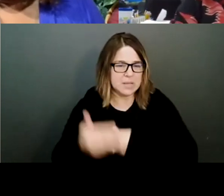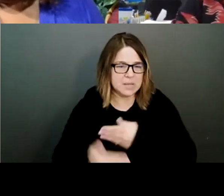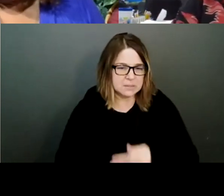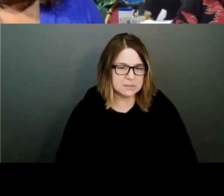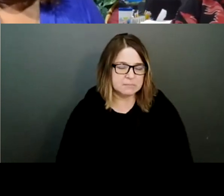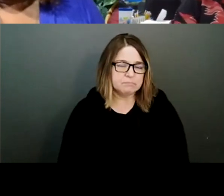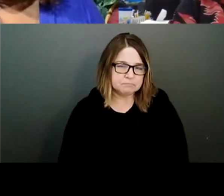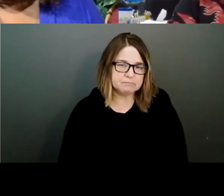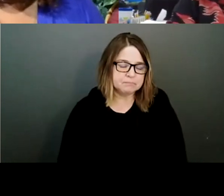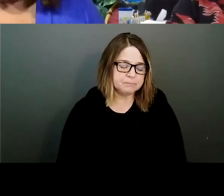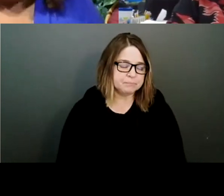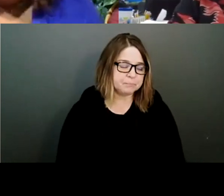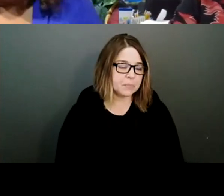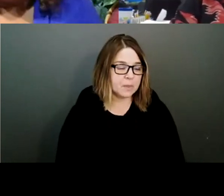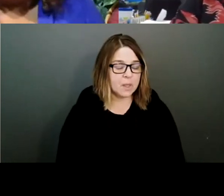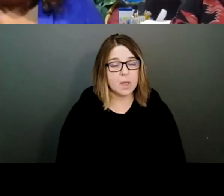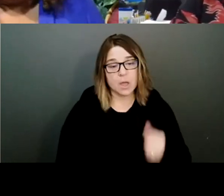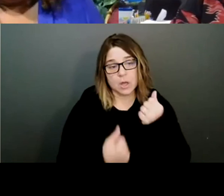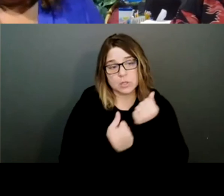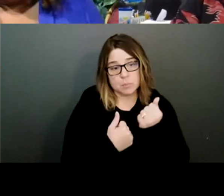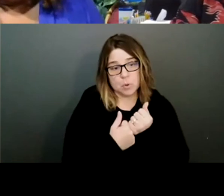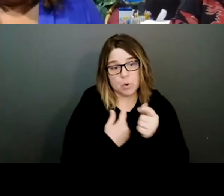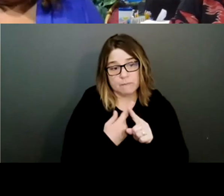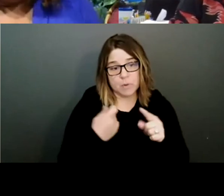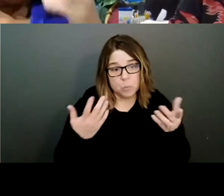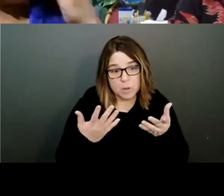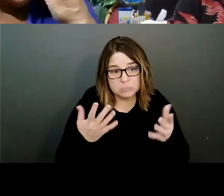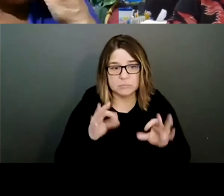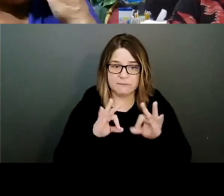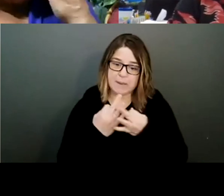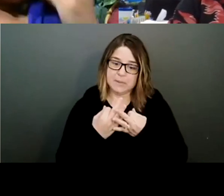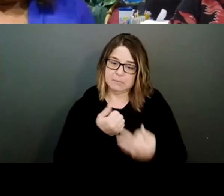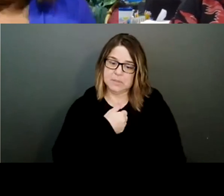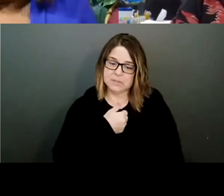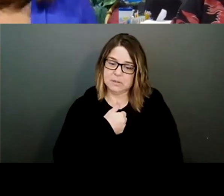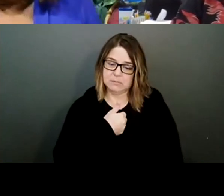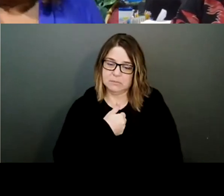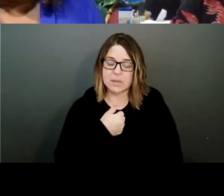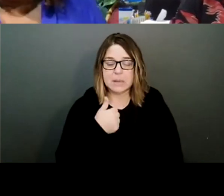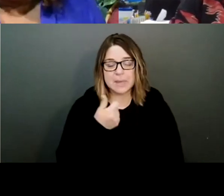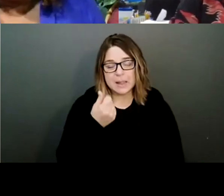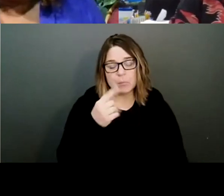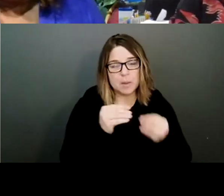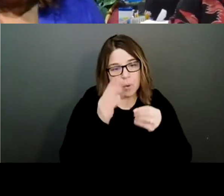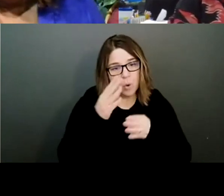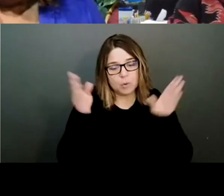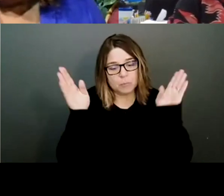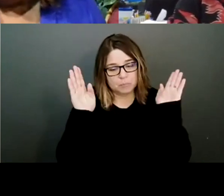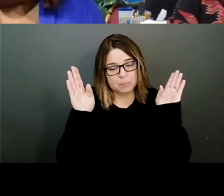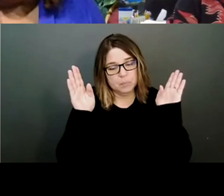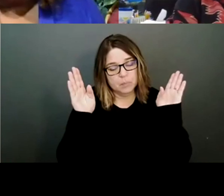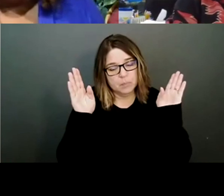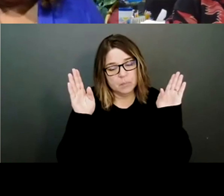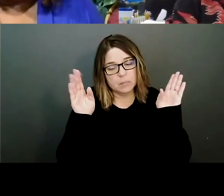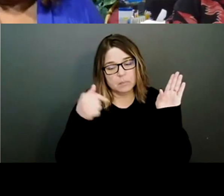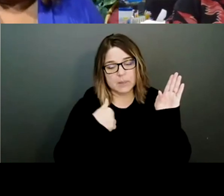support comes through mostly family, you know, for me, although I'm a little more open because I've been in the medical profession and I